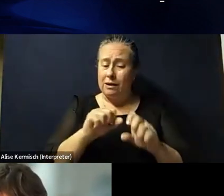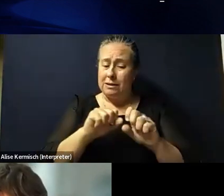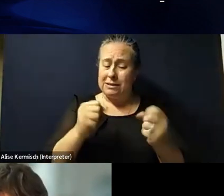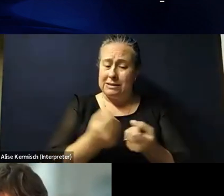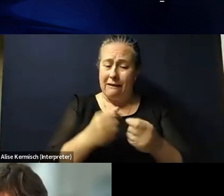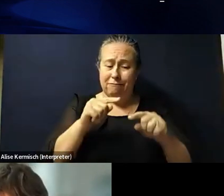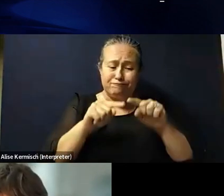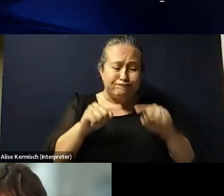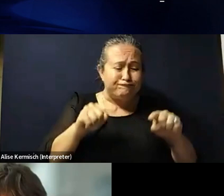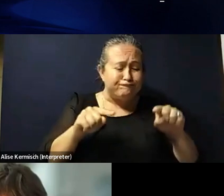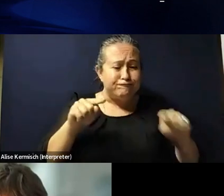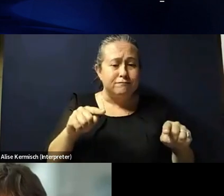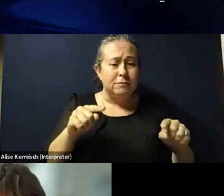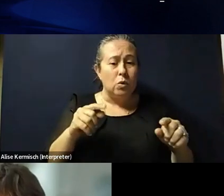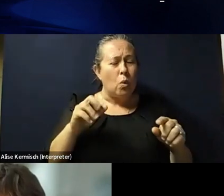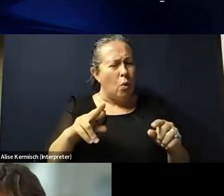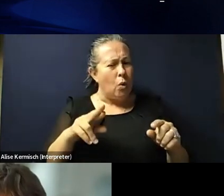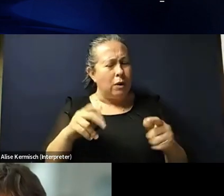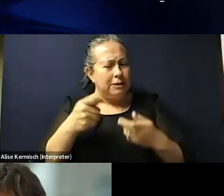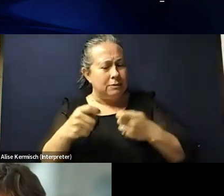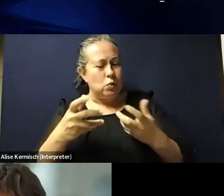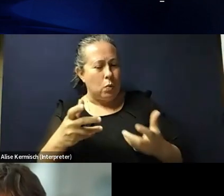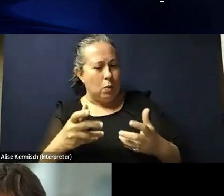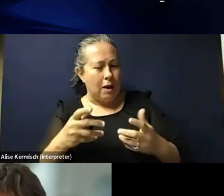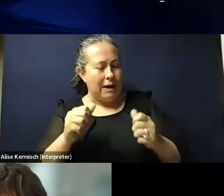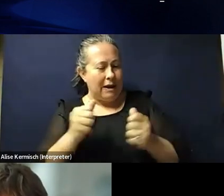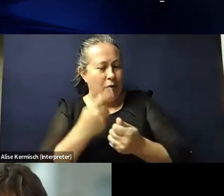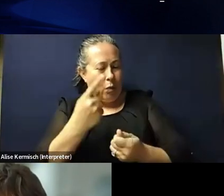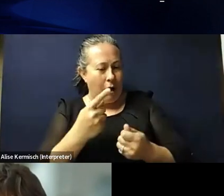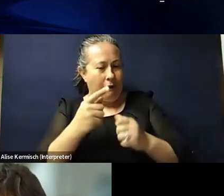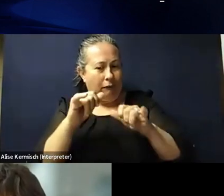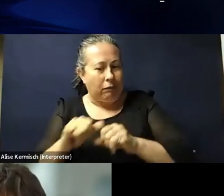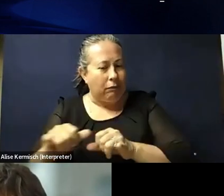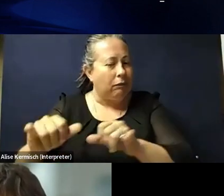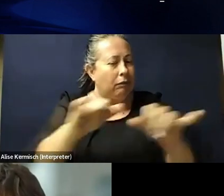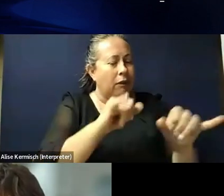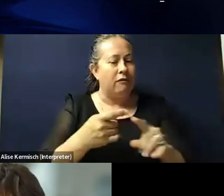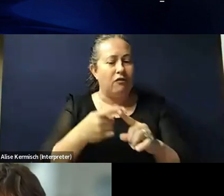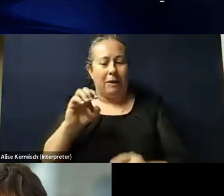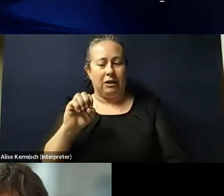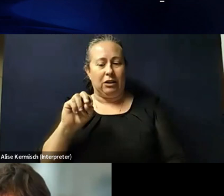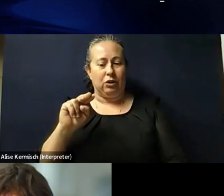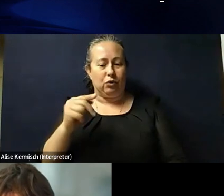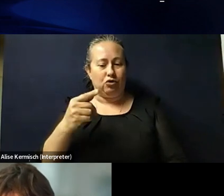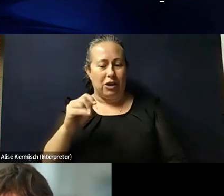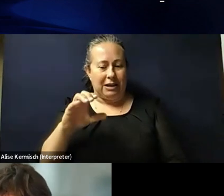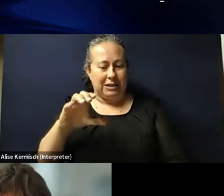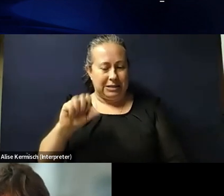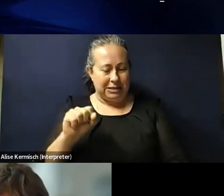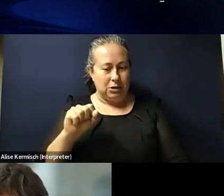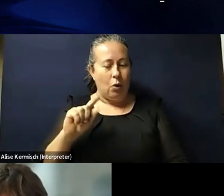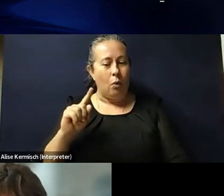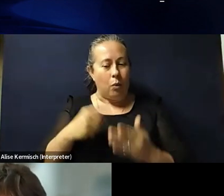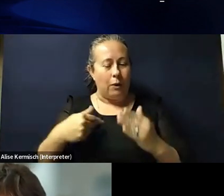variation? Or do we want everybody to kind of be funneled through the eugenics impulse of what we consider or what we define as a